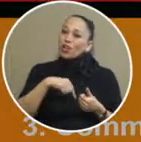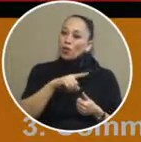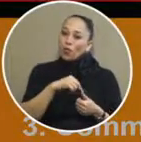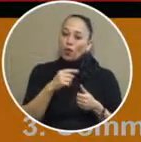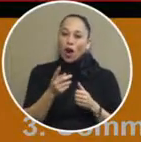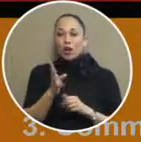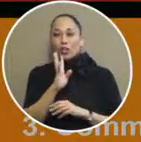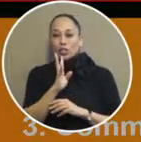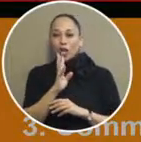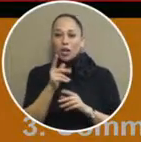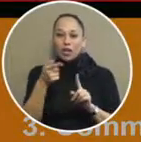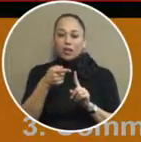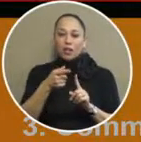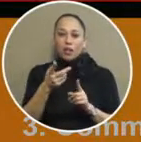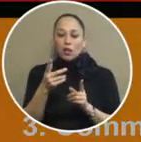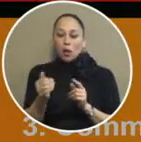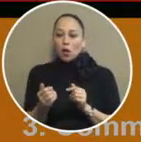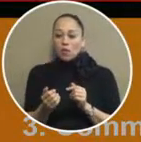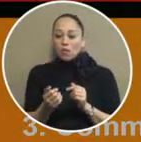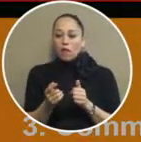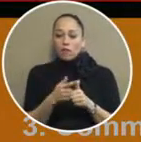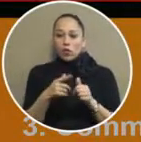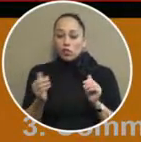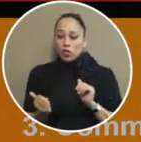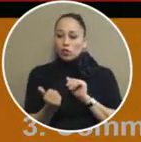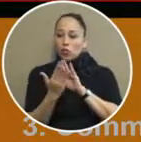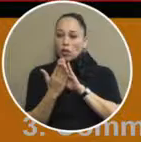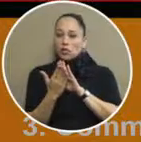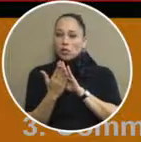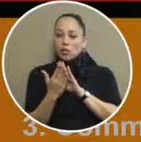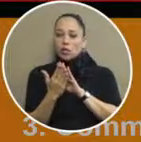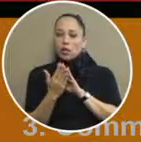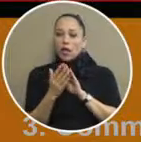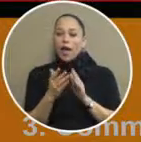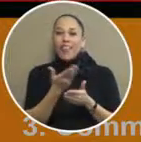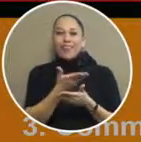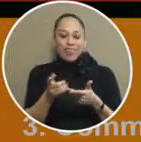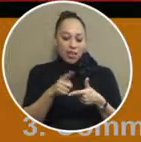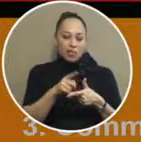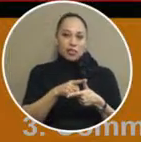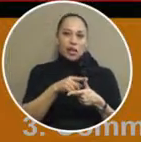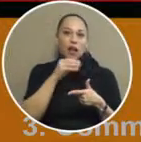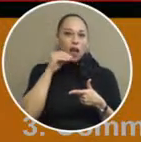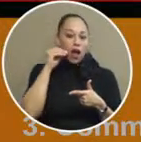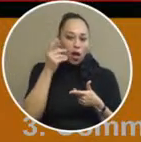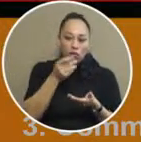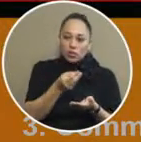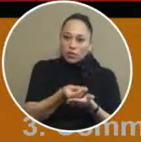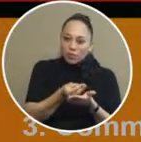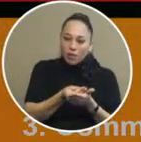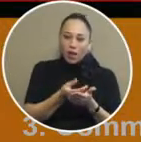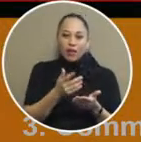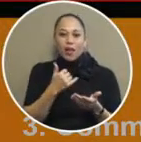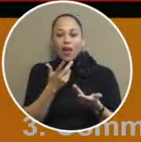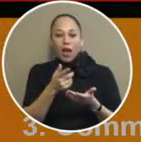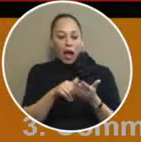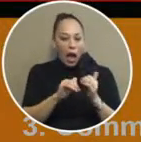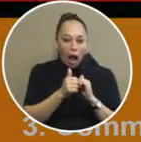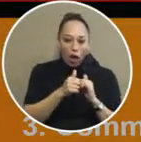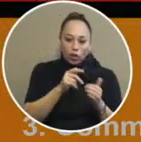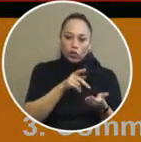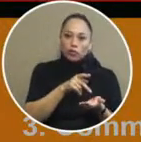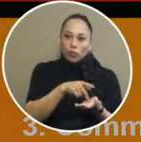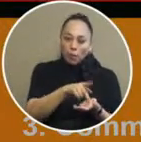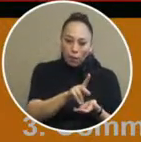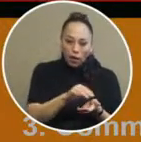team is focused primarily on addressing are things like housing affordability, which you all have heard me